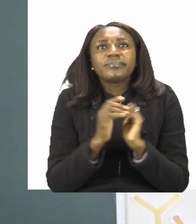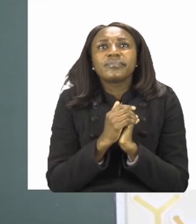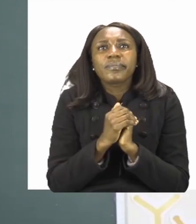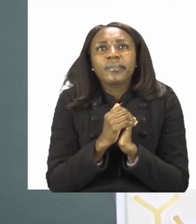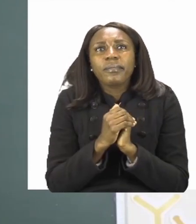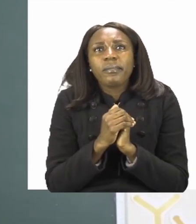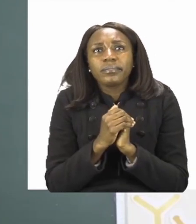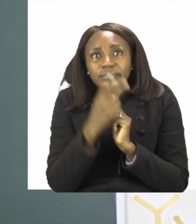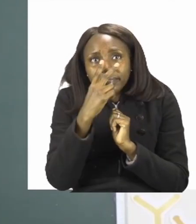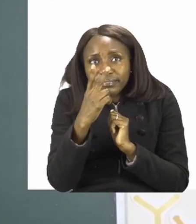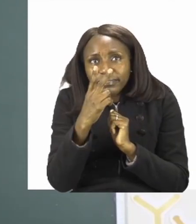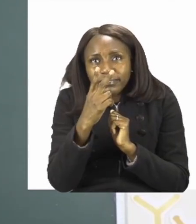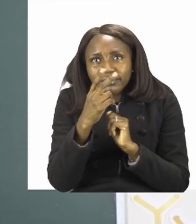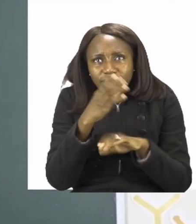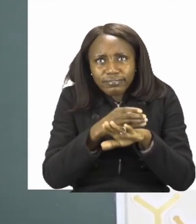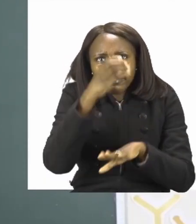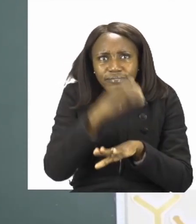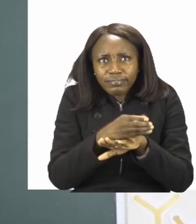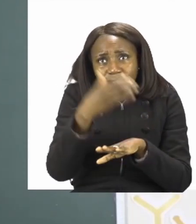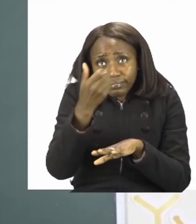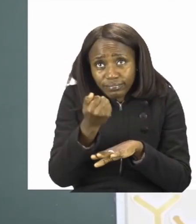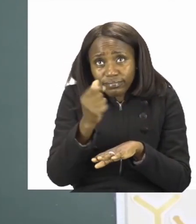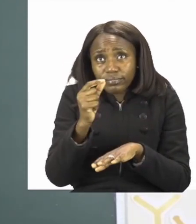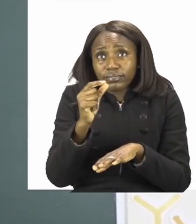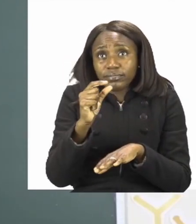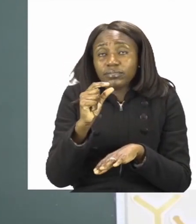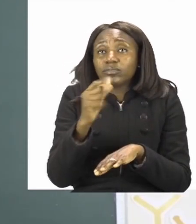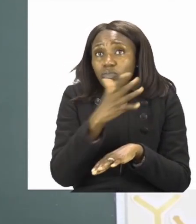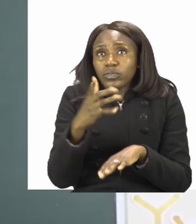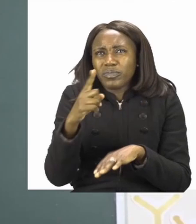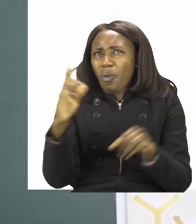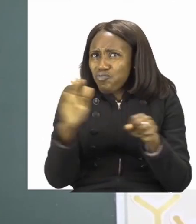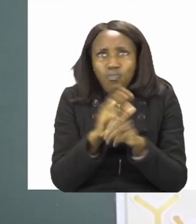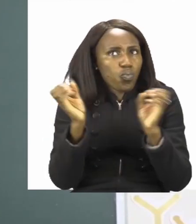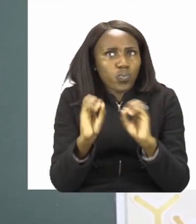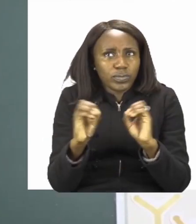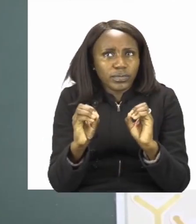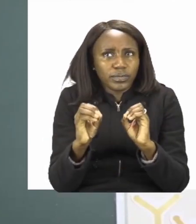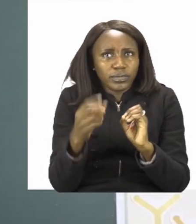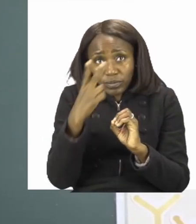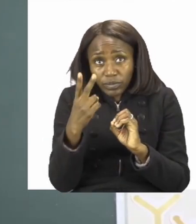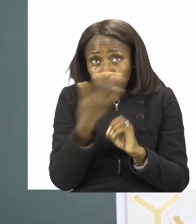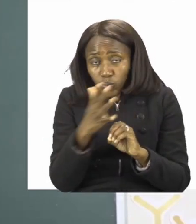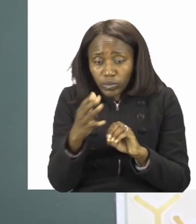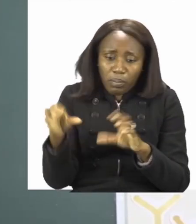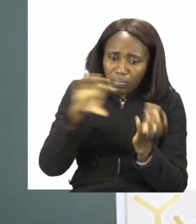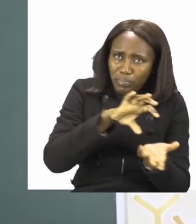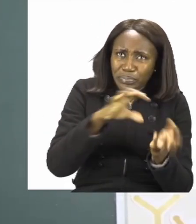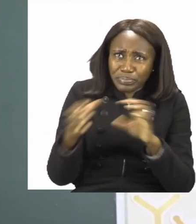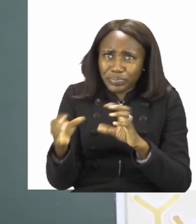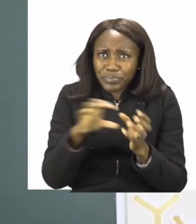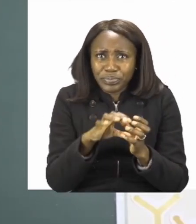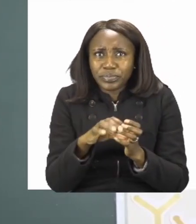when the bottle still has water, but not all of it. You can see that the water is moving, and when